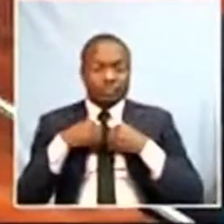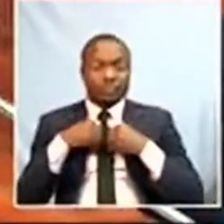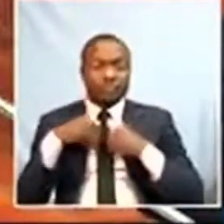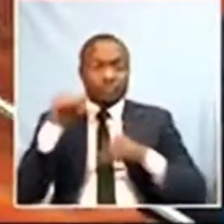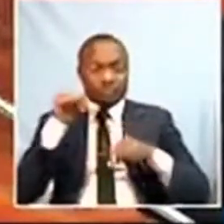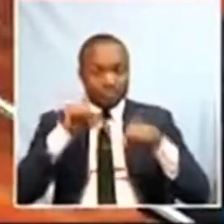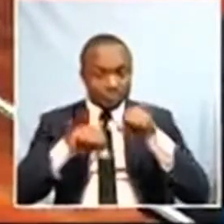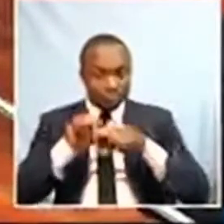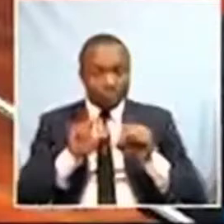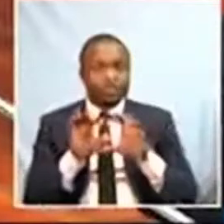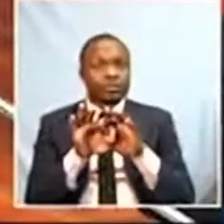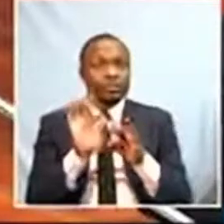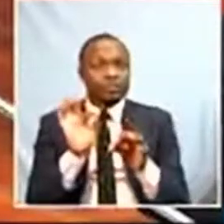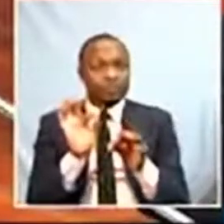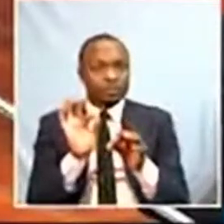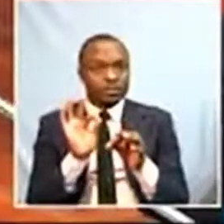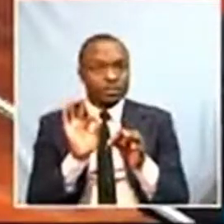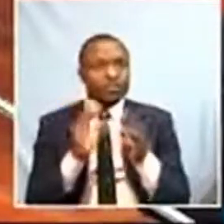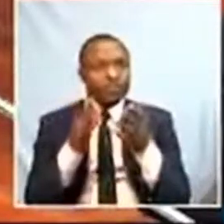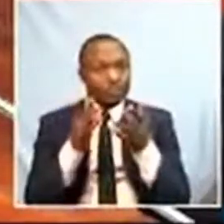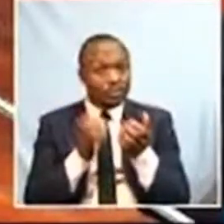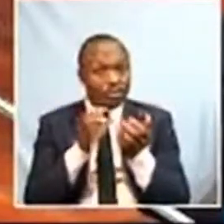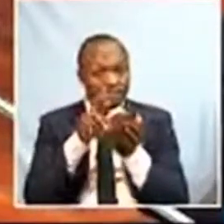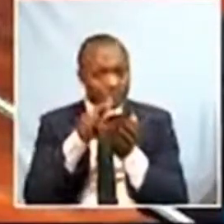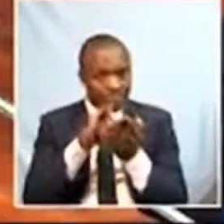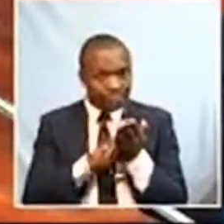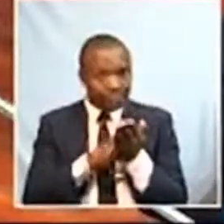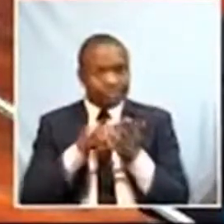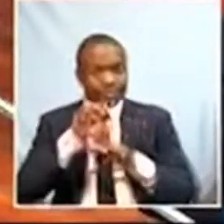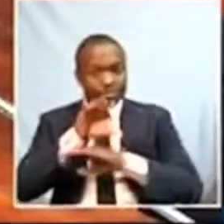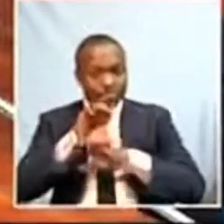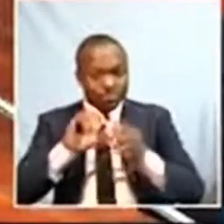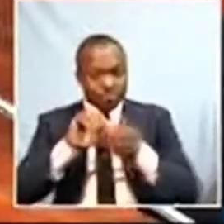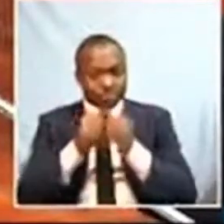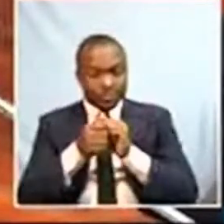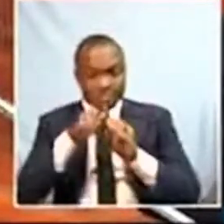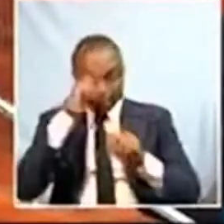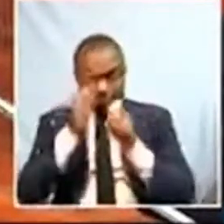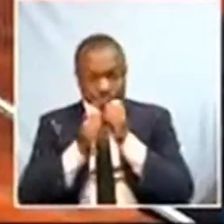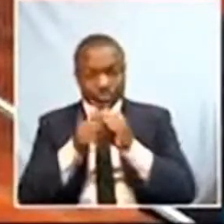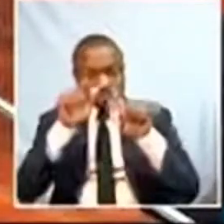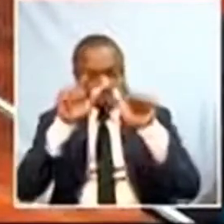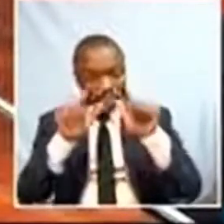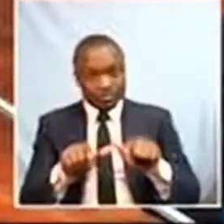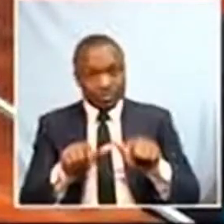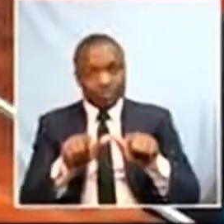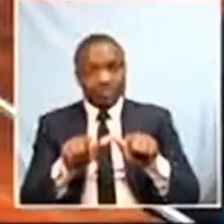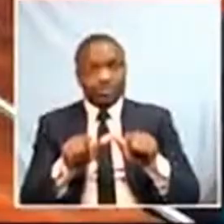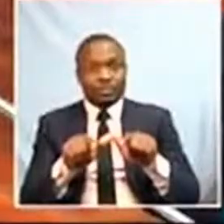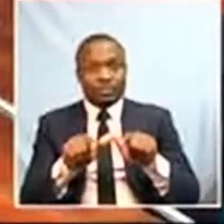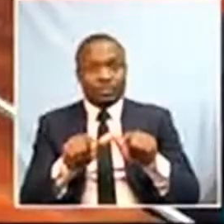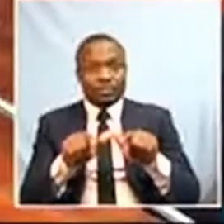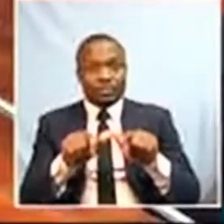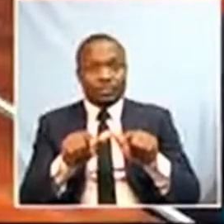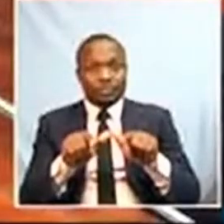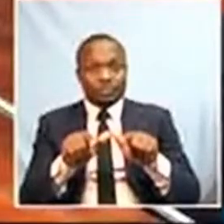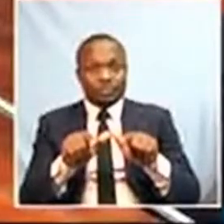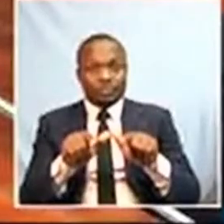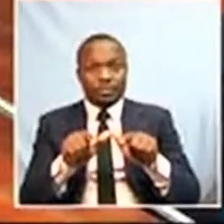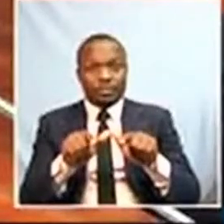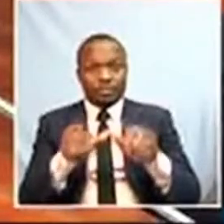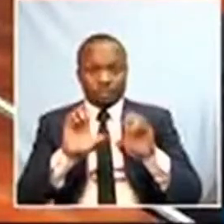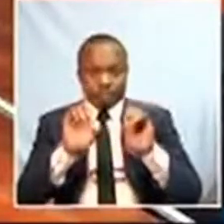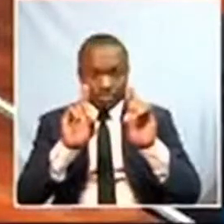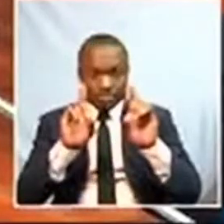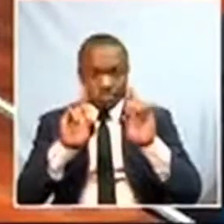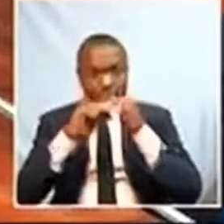the observation made by the auditors and wishes to report that the cause of query was due to low literacy levels in maintaining financial records by